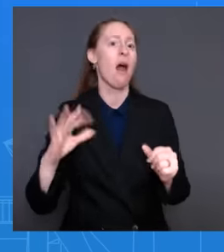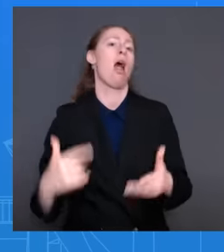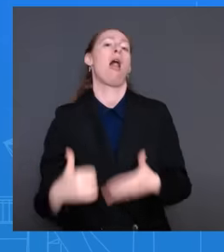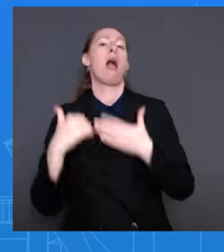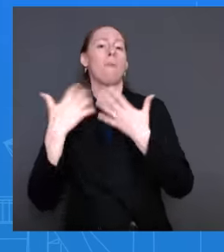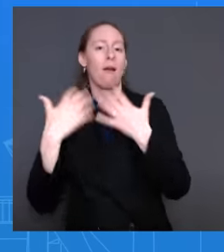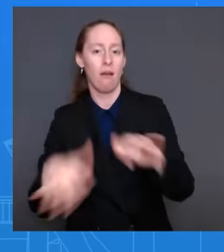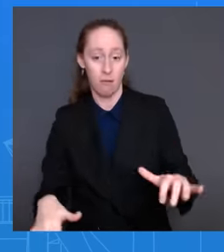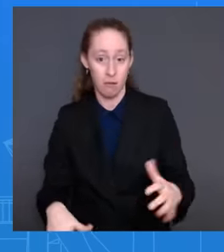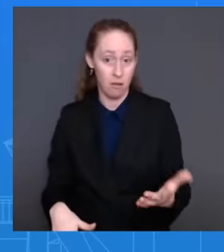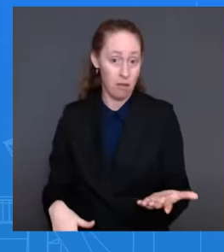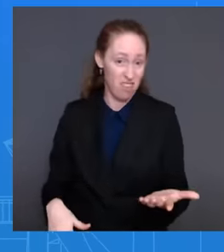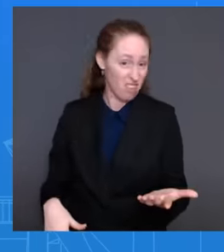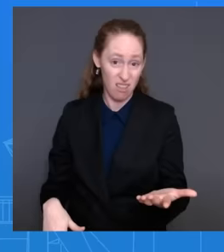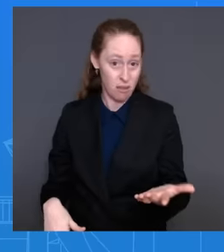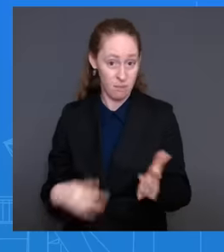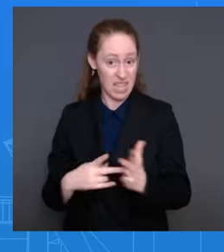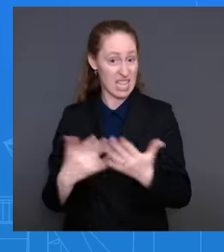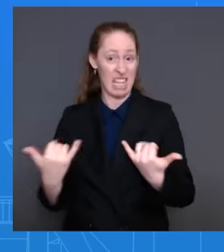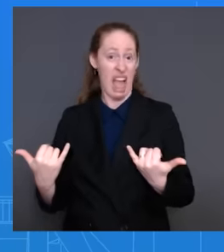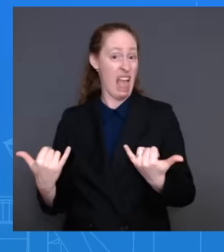engage in those negotiations? No.